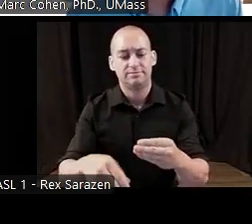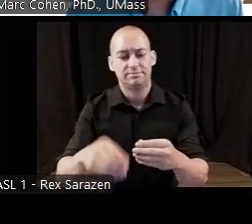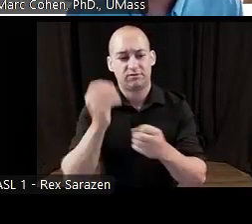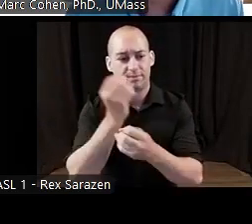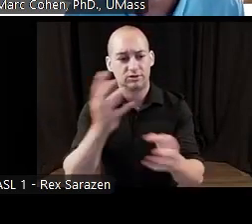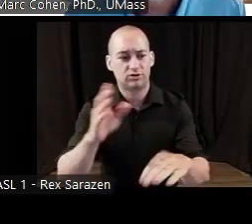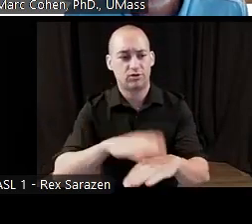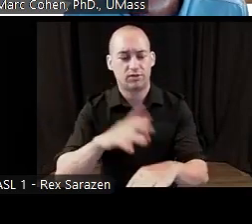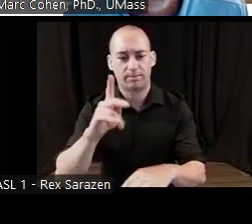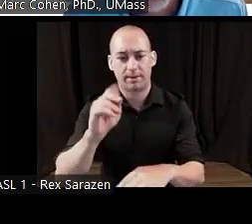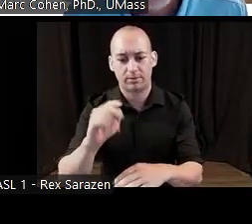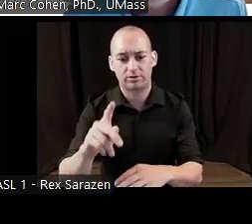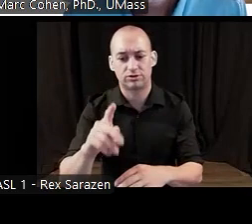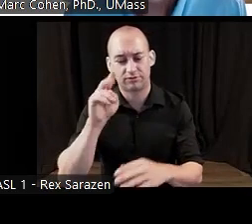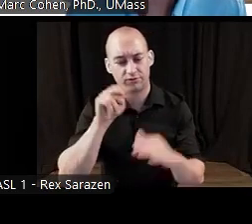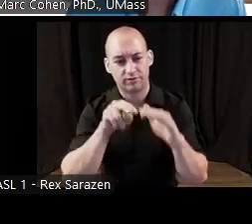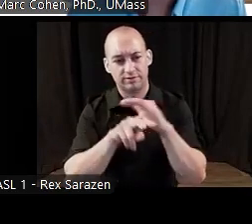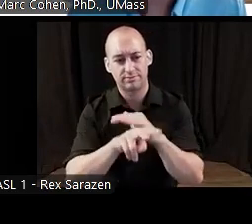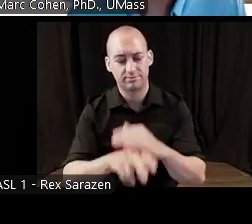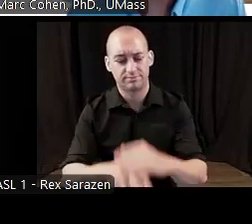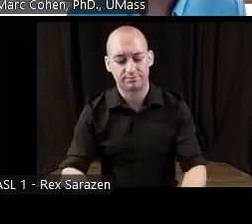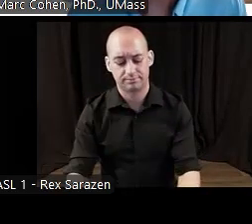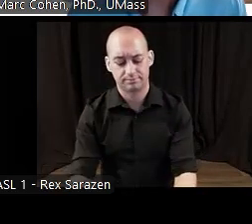population forecasting. Next slide.